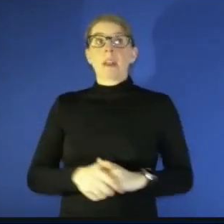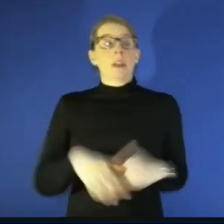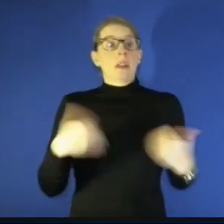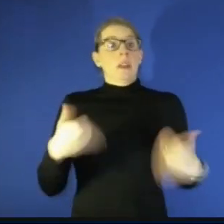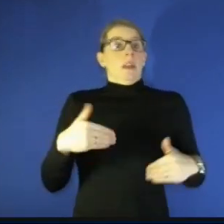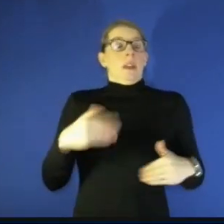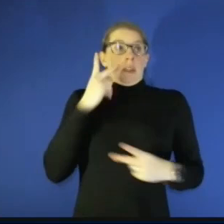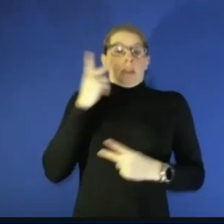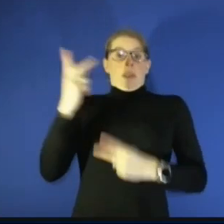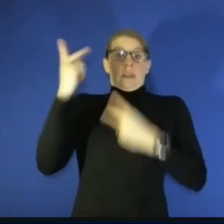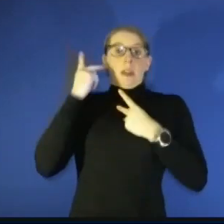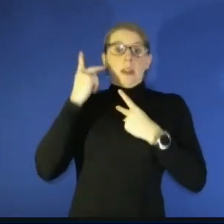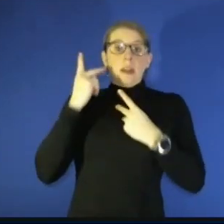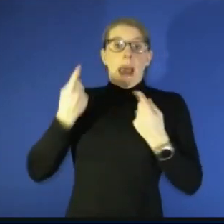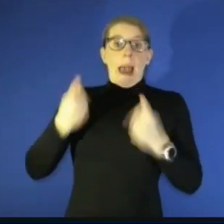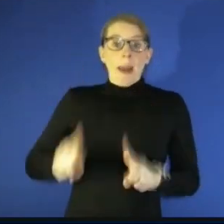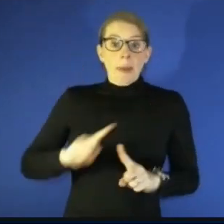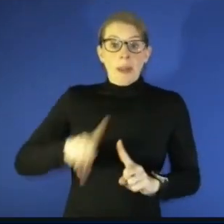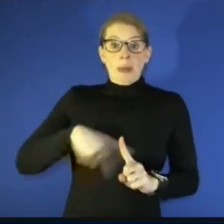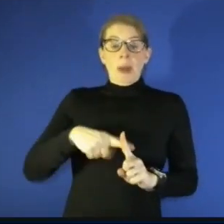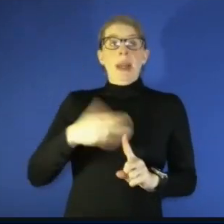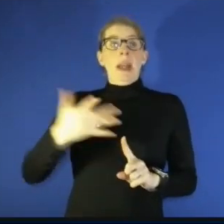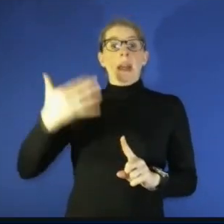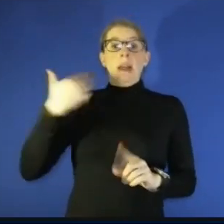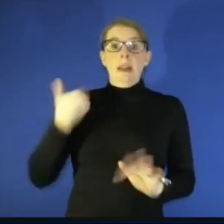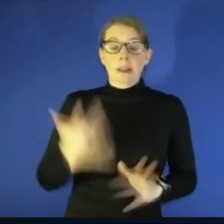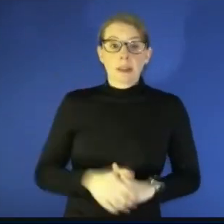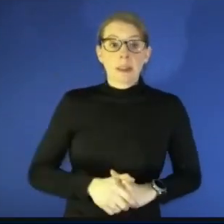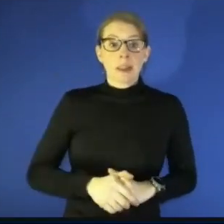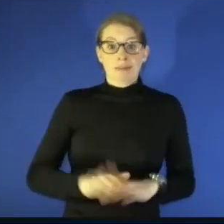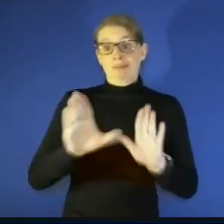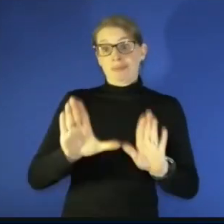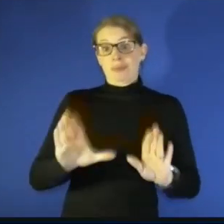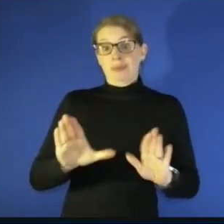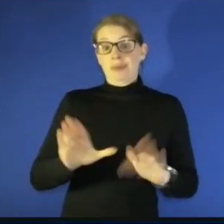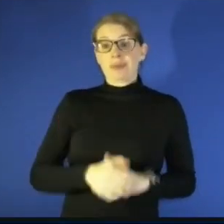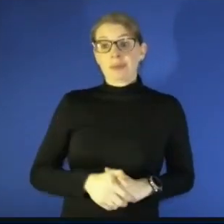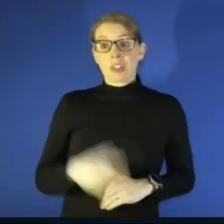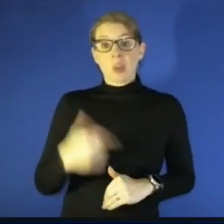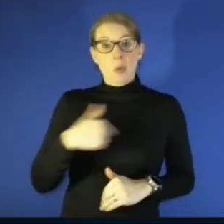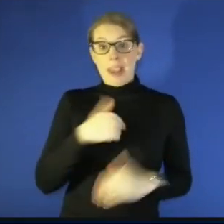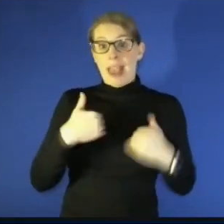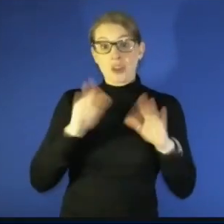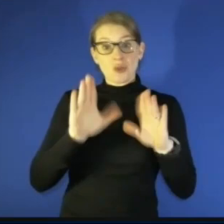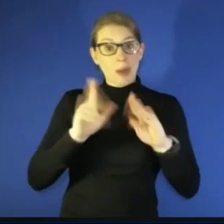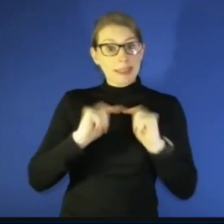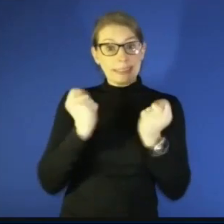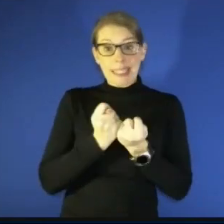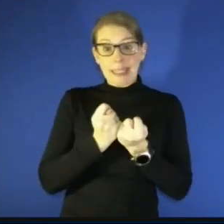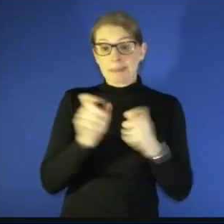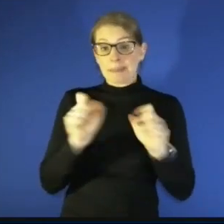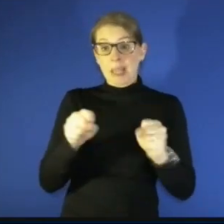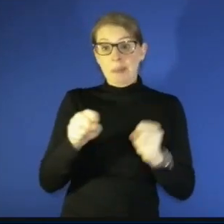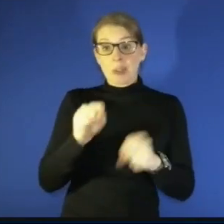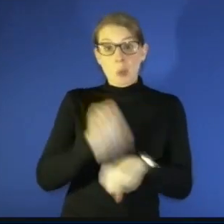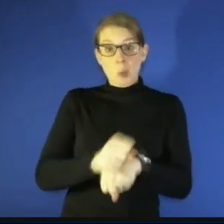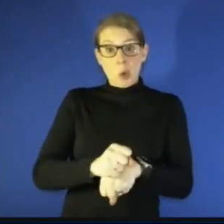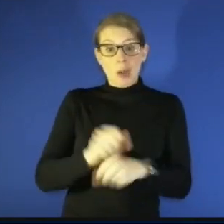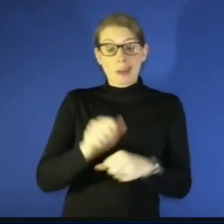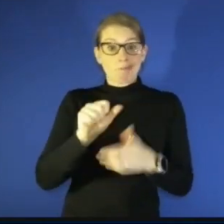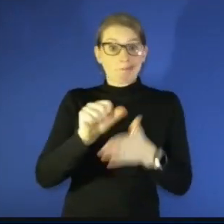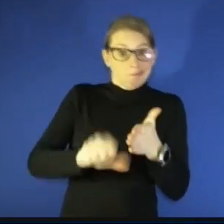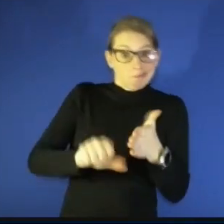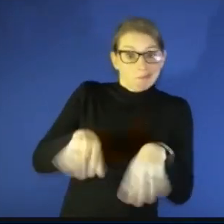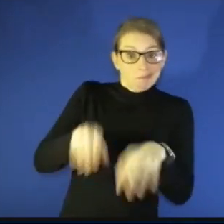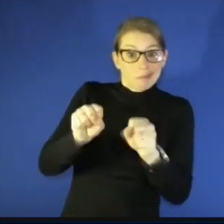moment. And it's great that we did have a great team that was able to work on Layla and put her